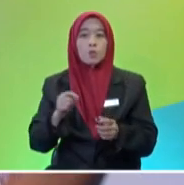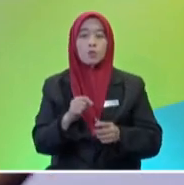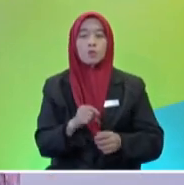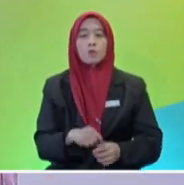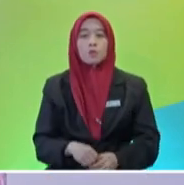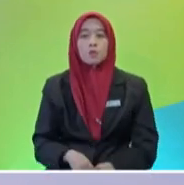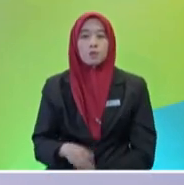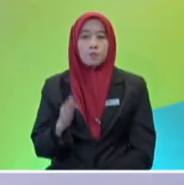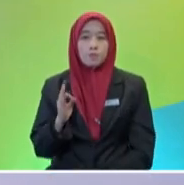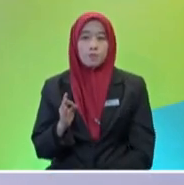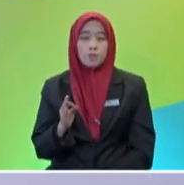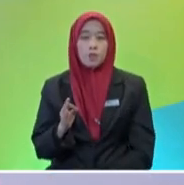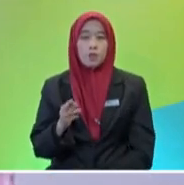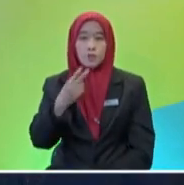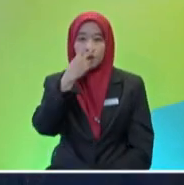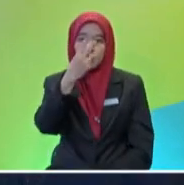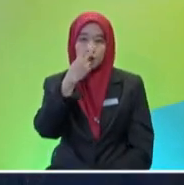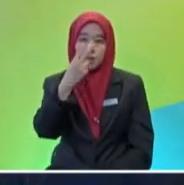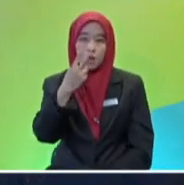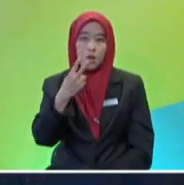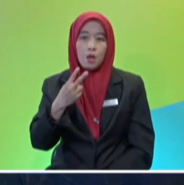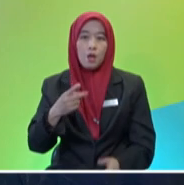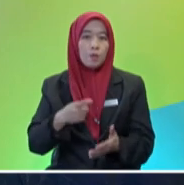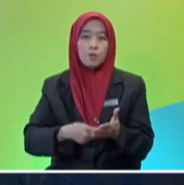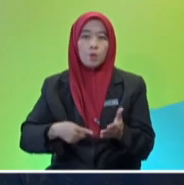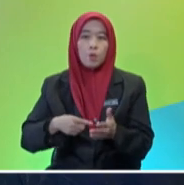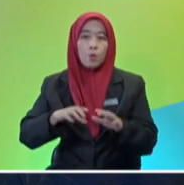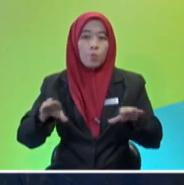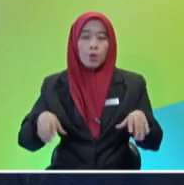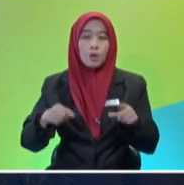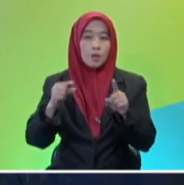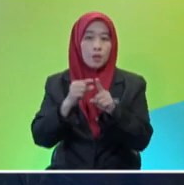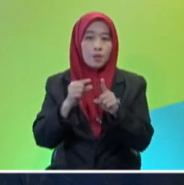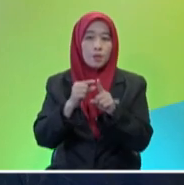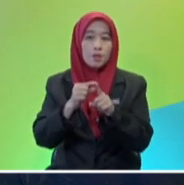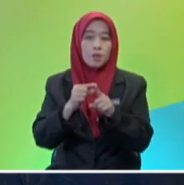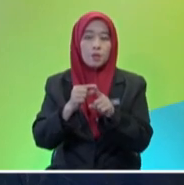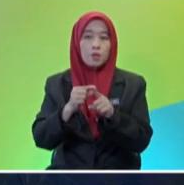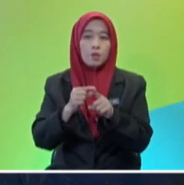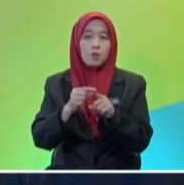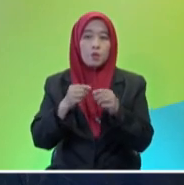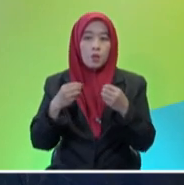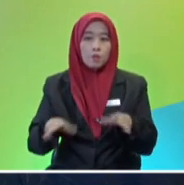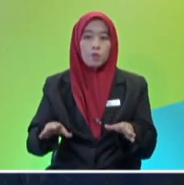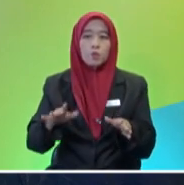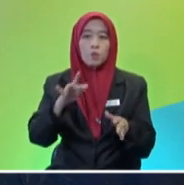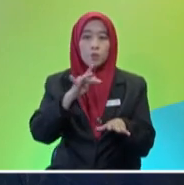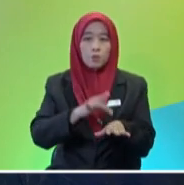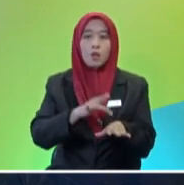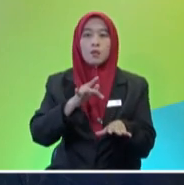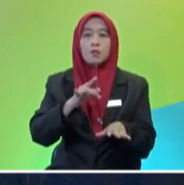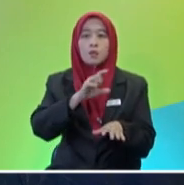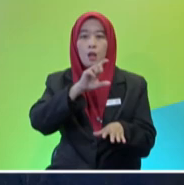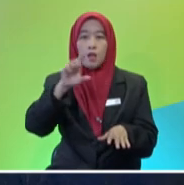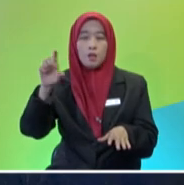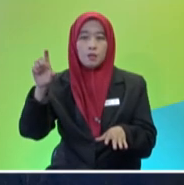teacher. Okay, I can see that whenever you write in capital letters also, teacher, it has to touch the line. Yes, okay.